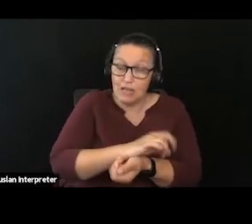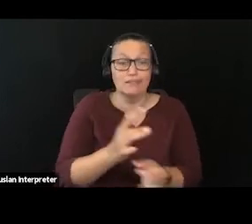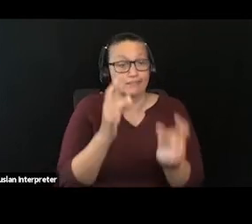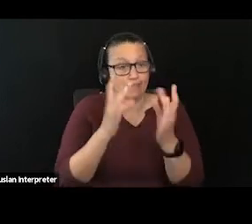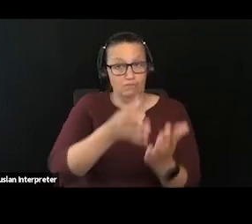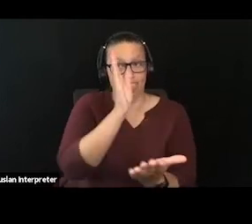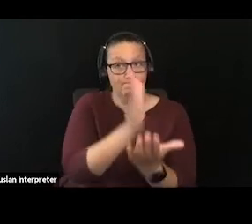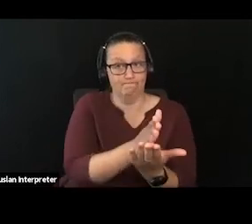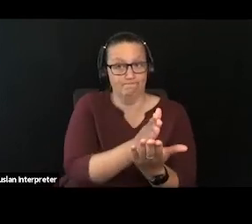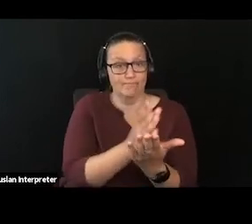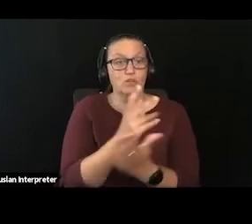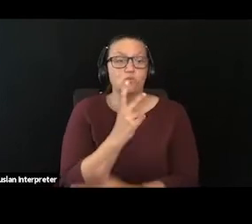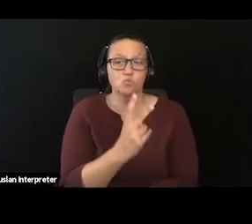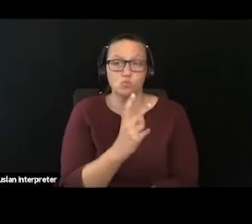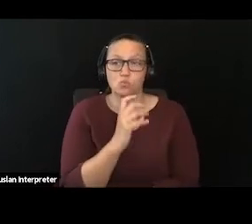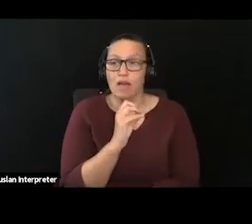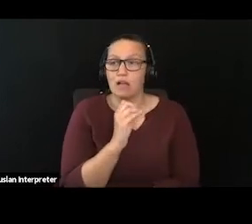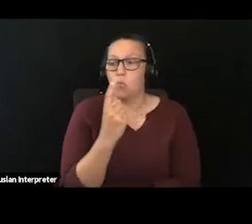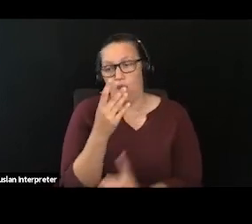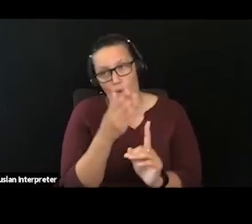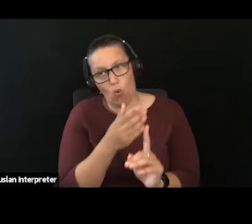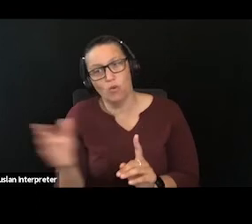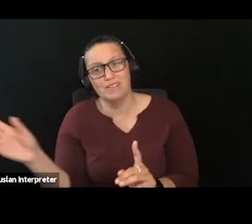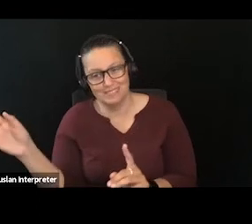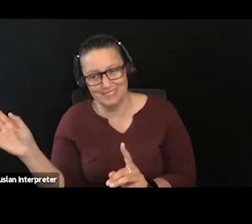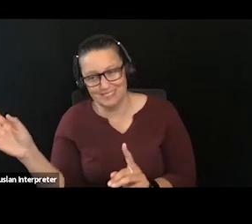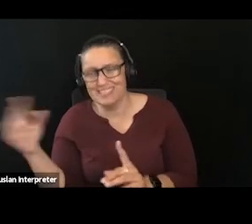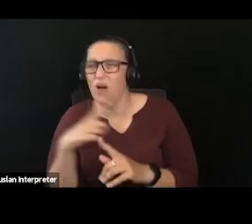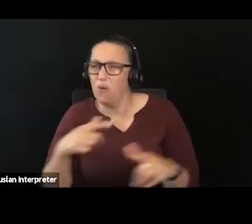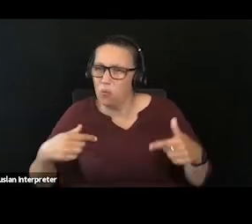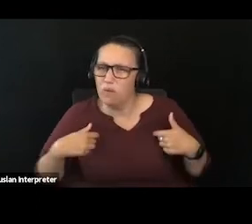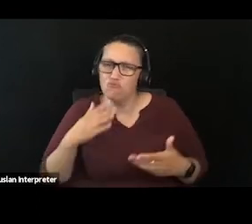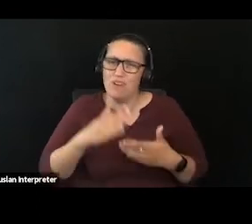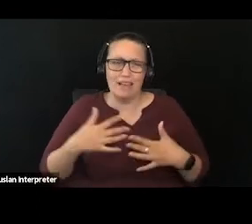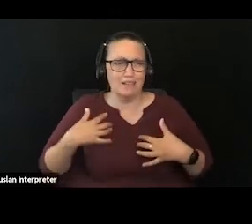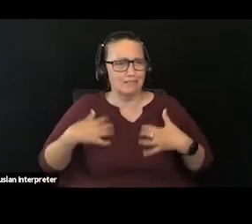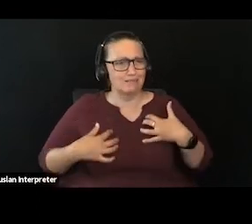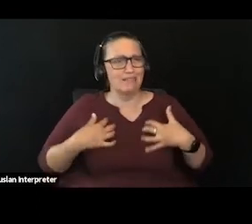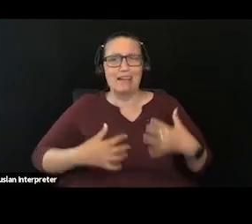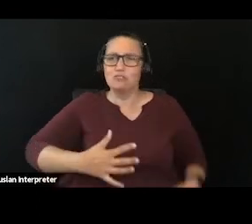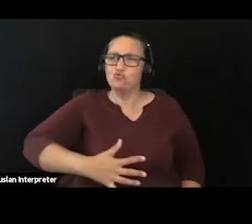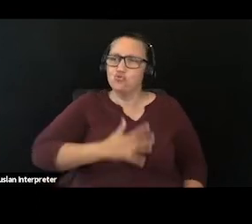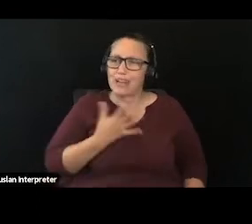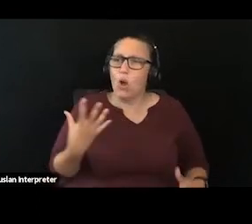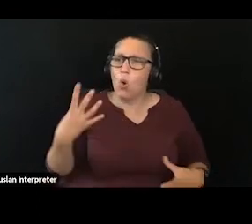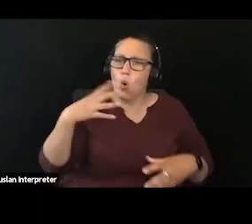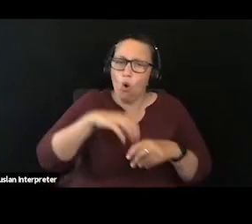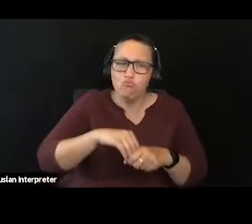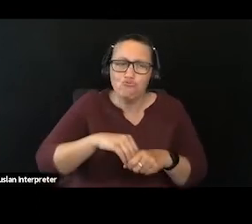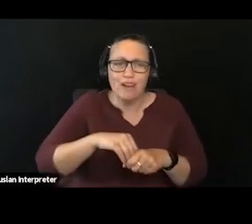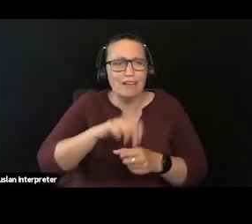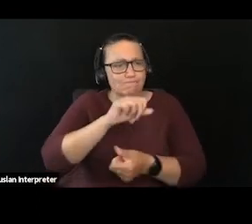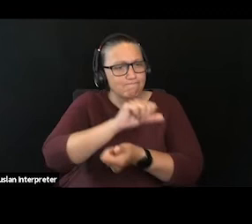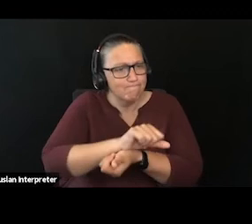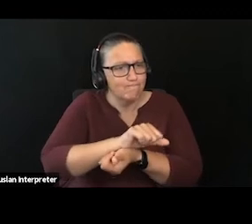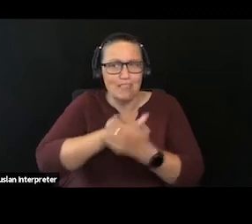being available from 2001. So, and we were very much interested in incorporating incarceration in the model, so that